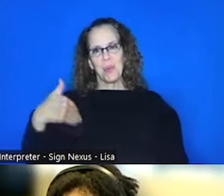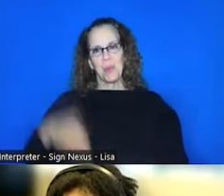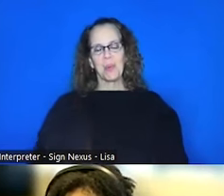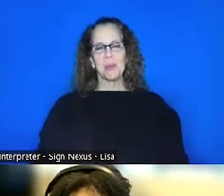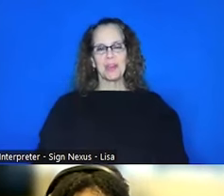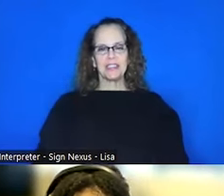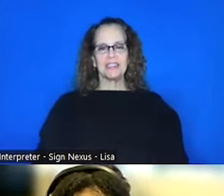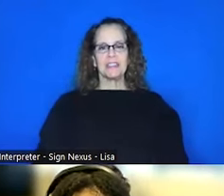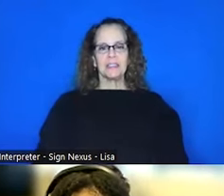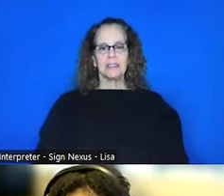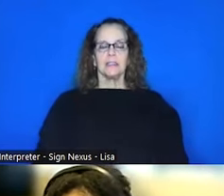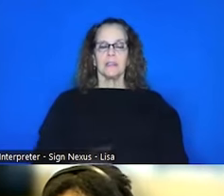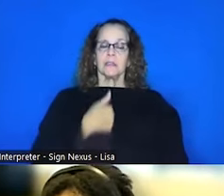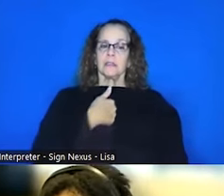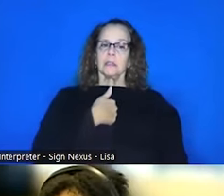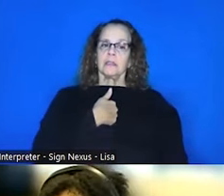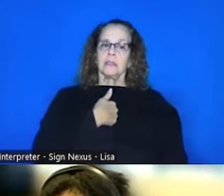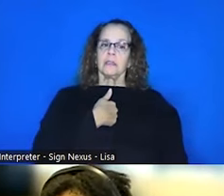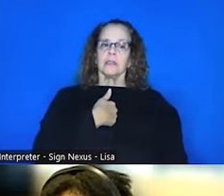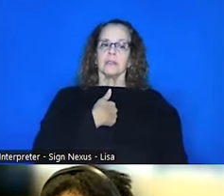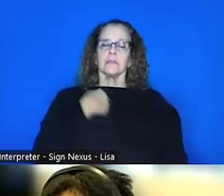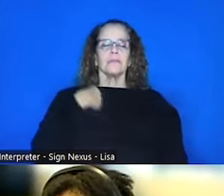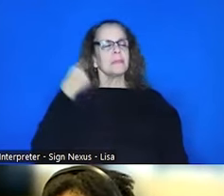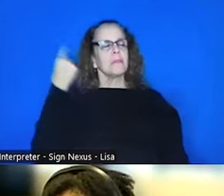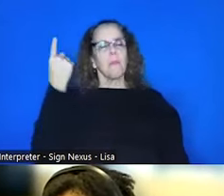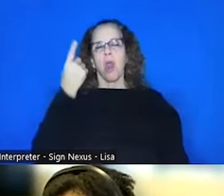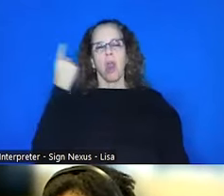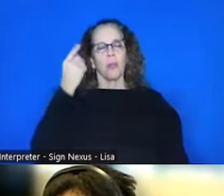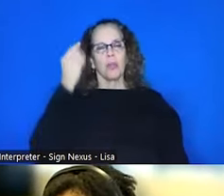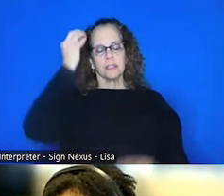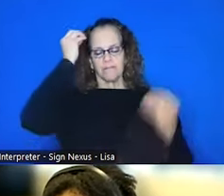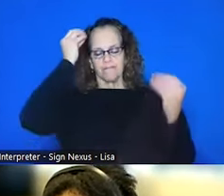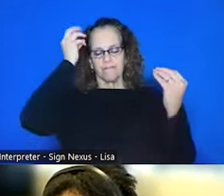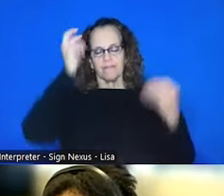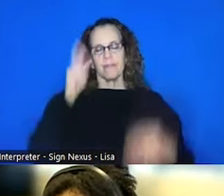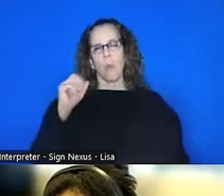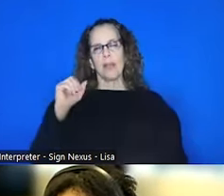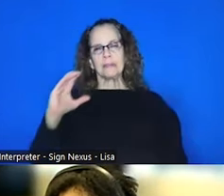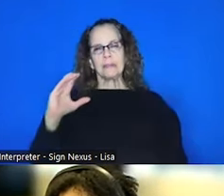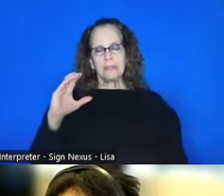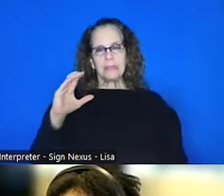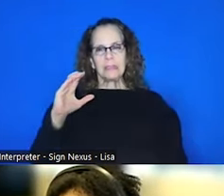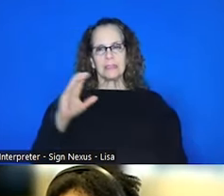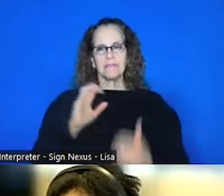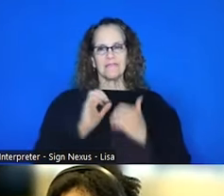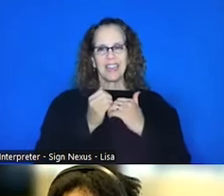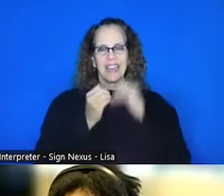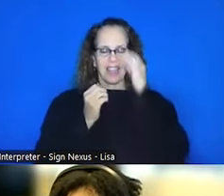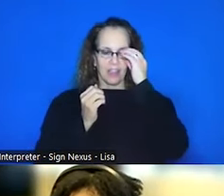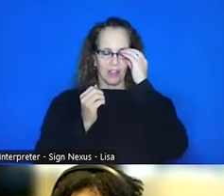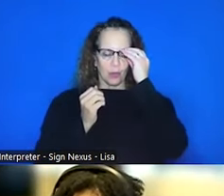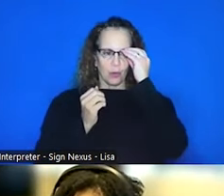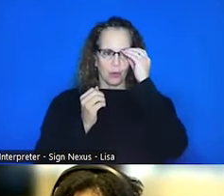I definitely, I'm always reflecting upon New York City and how people always like to see New York